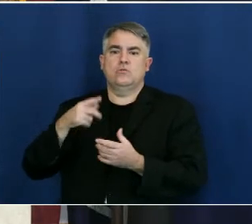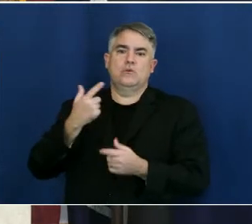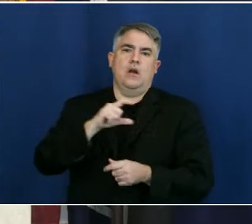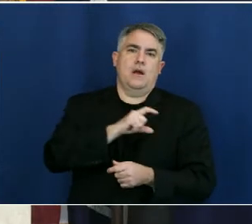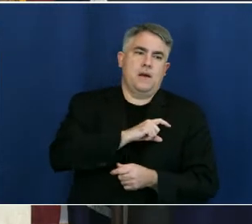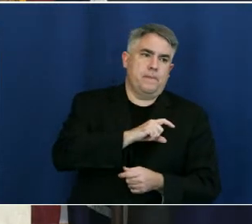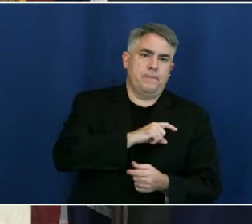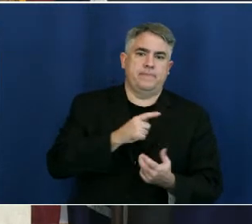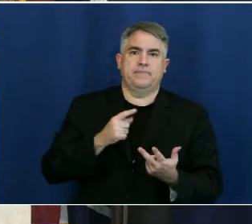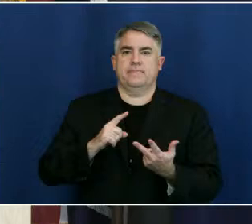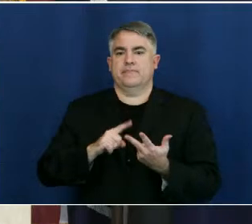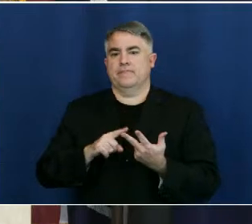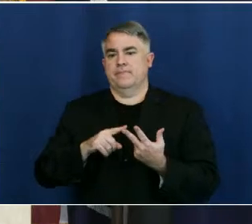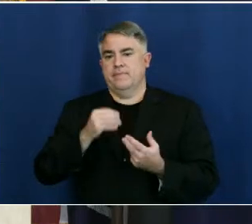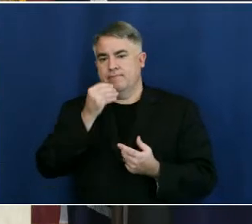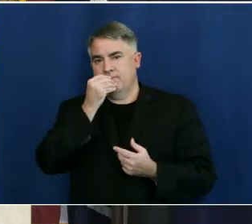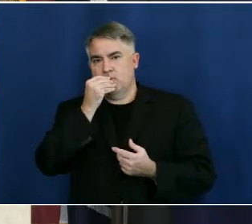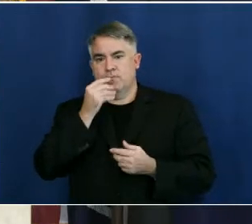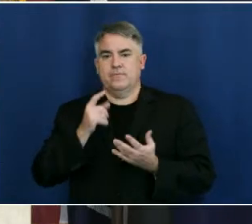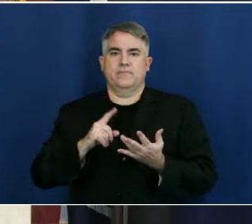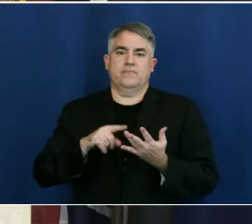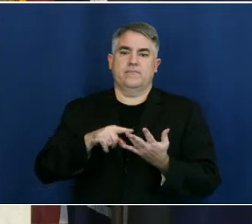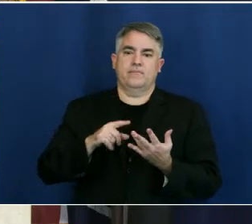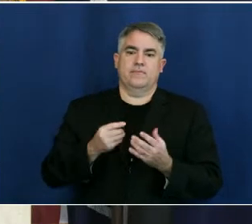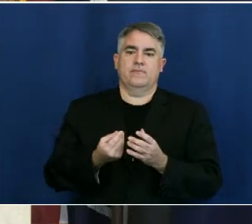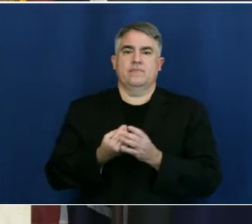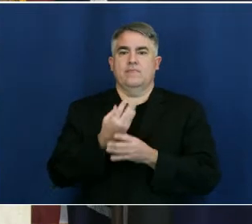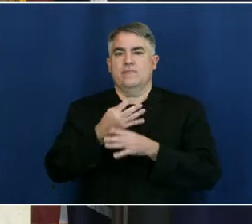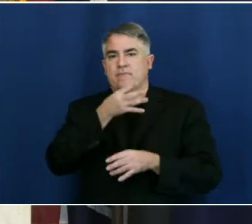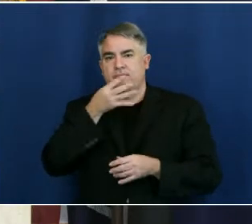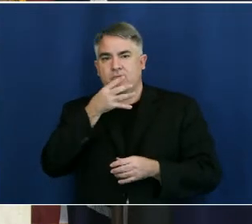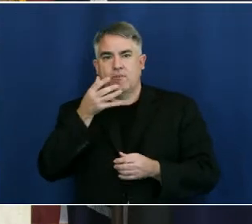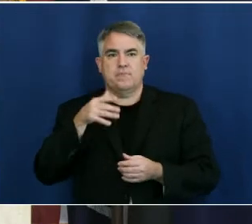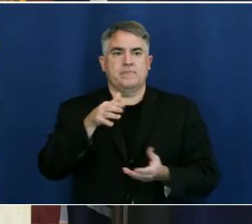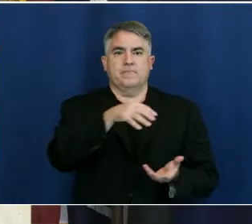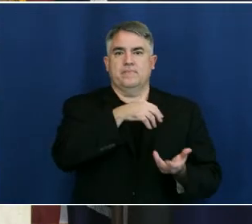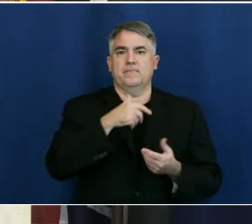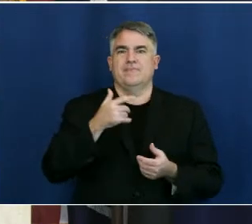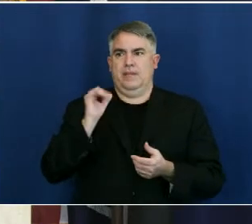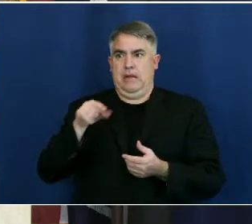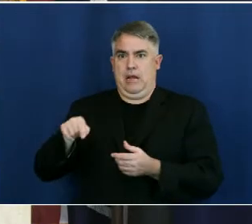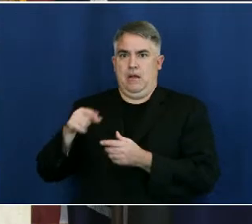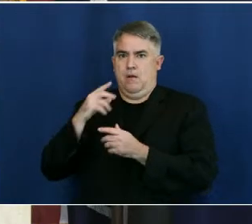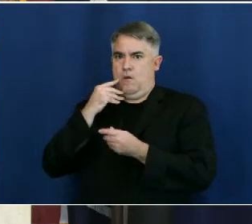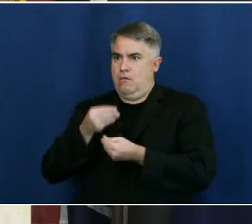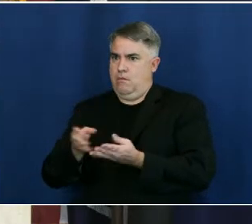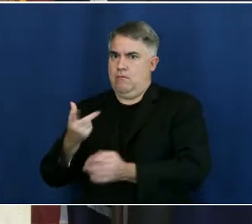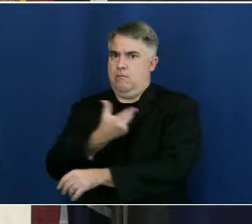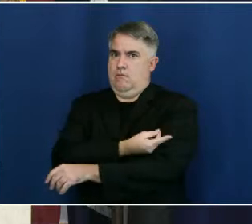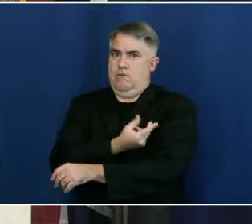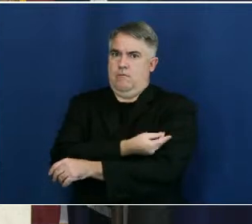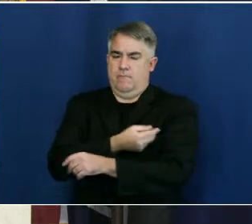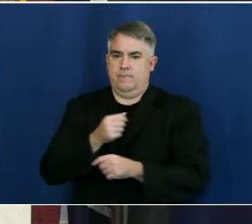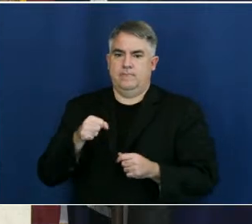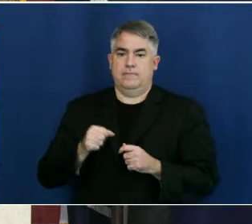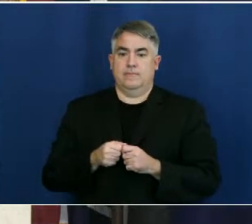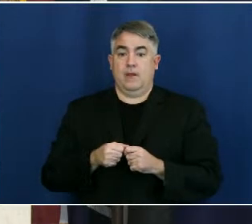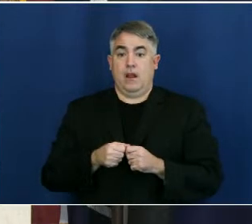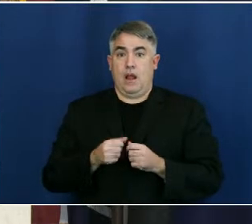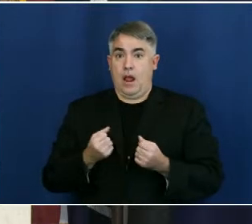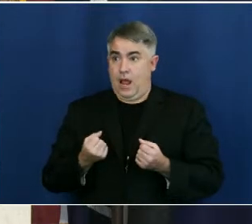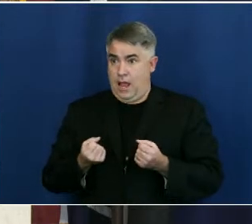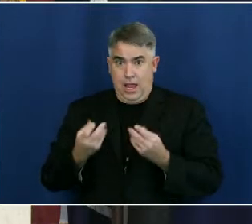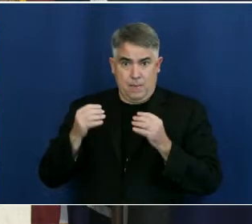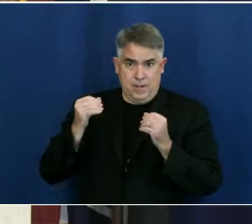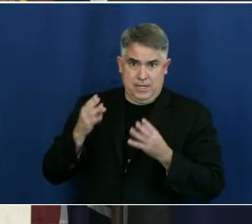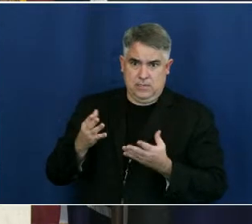food and agriculture. We don't know what the supply of vaccines will be. We also don't know what the demand on appointments will be, and so we can't predict when that will